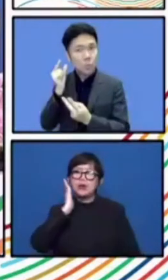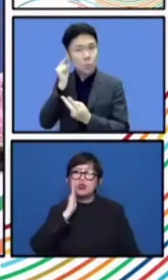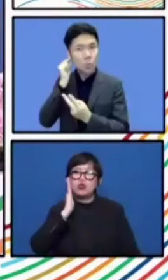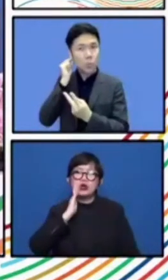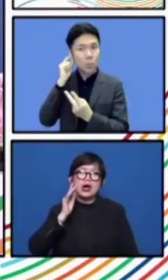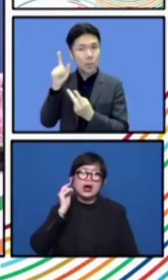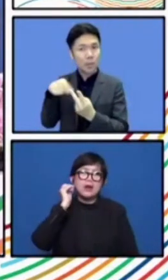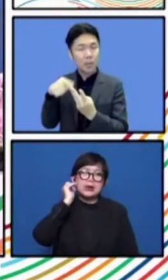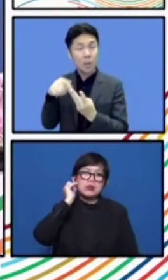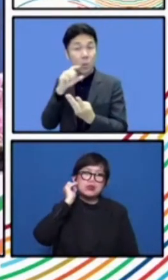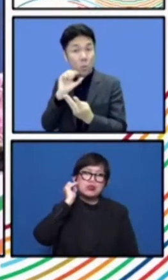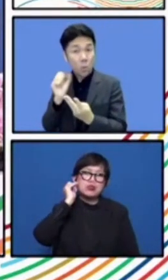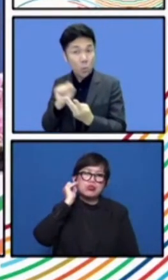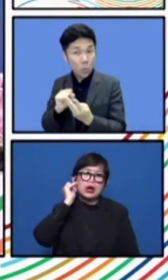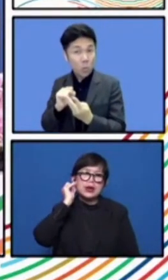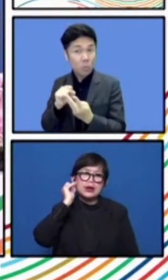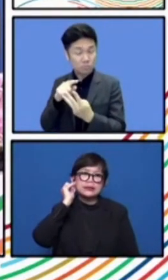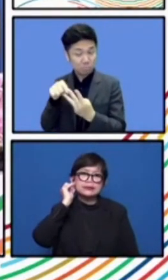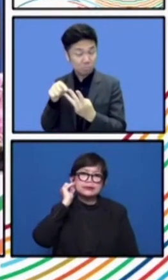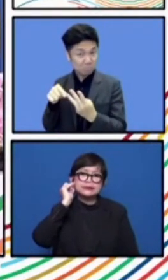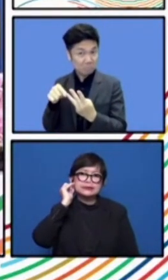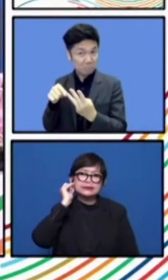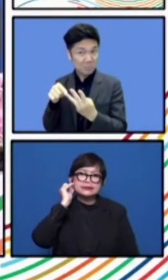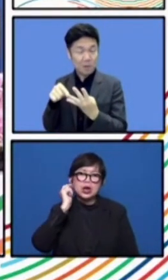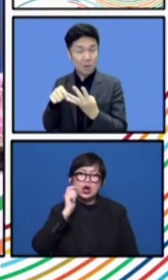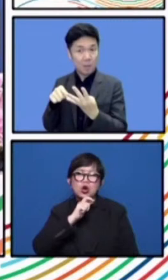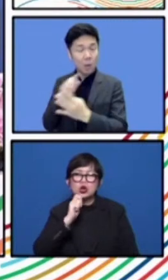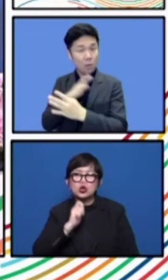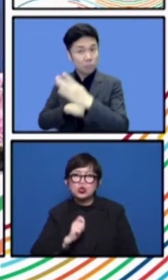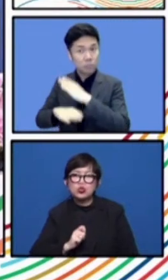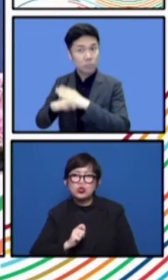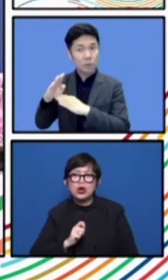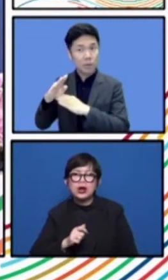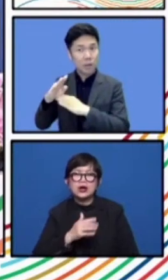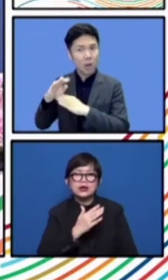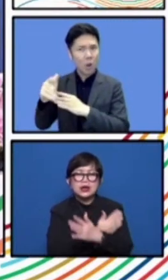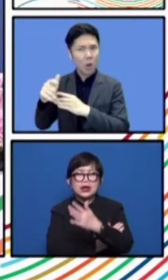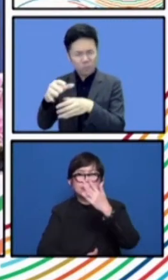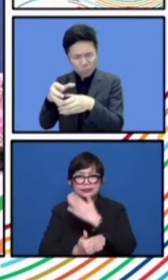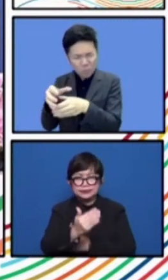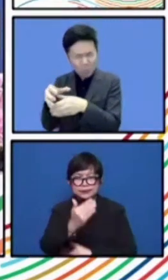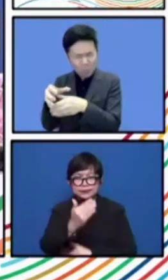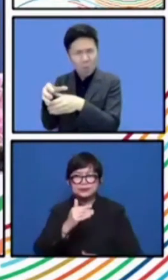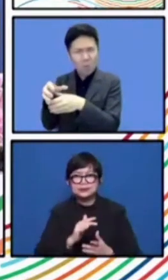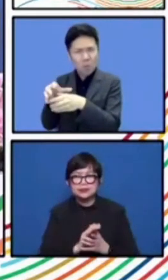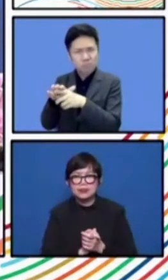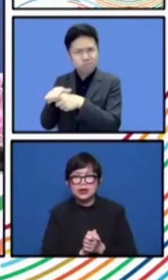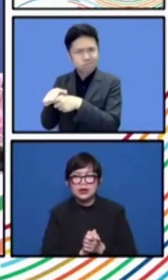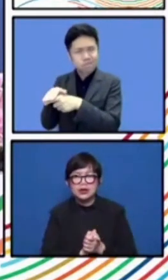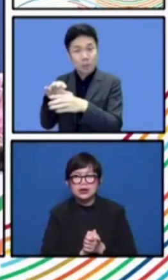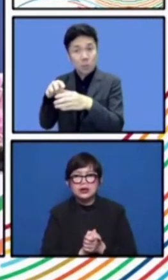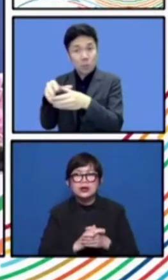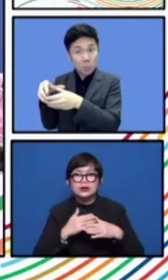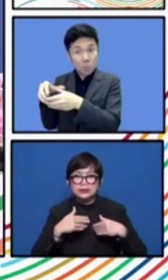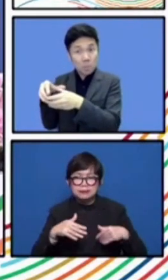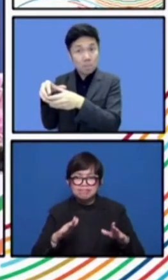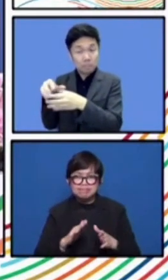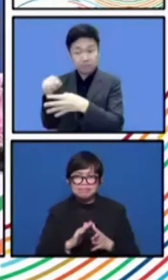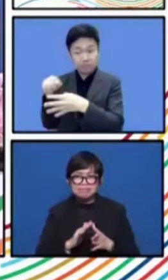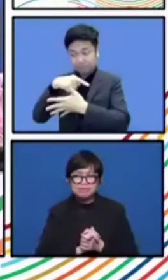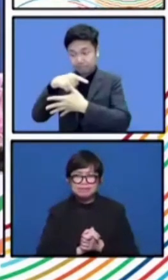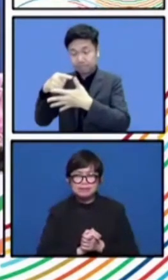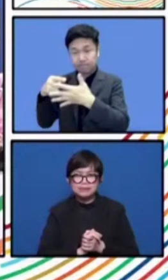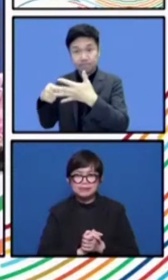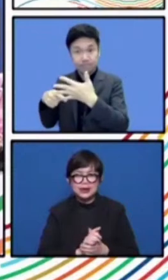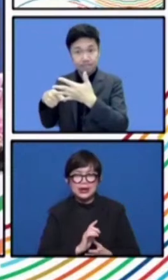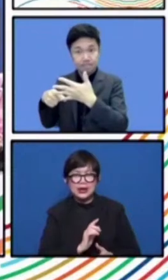persons with disabilities and persons belong to disadvantaged group they composition of the ad